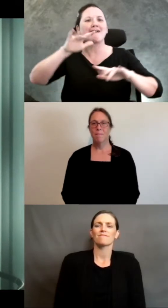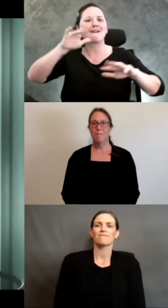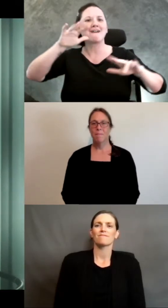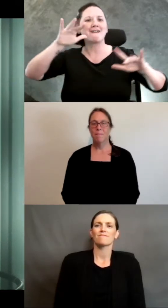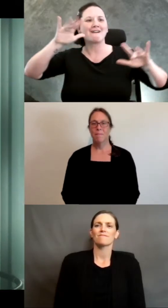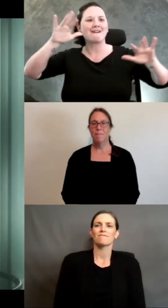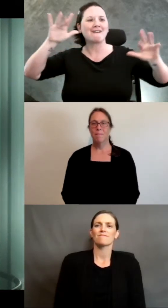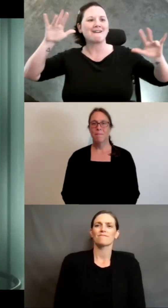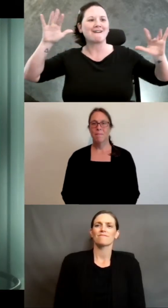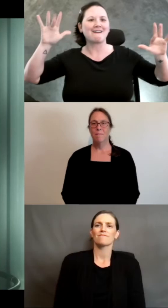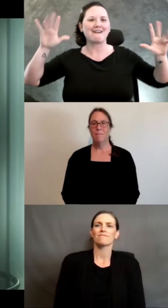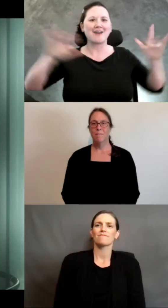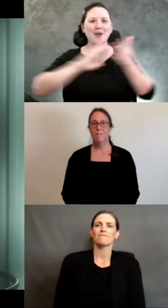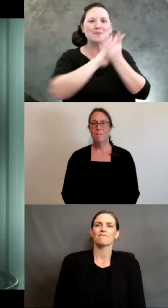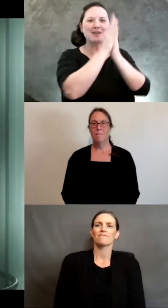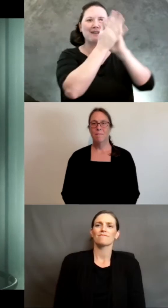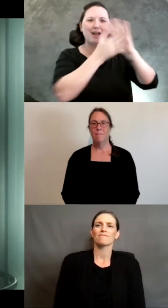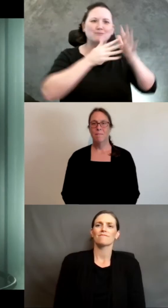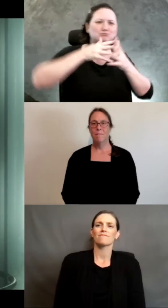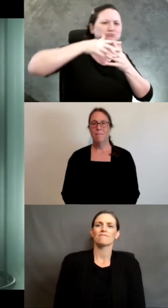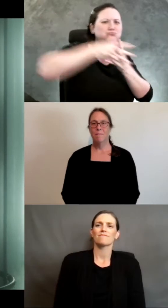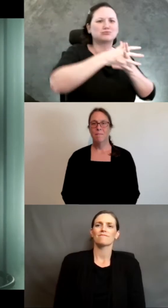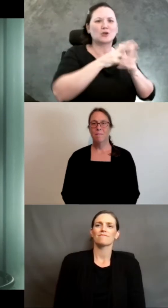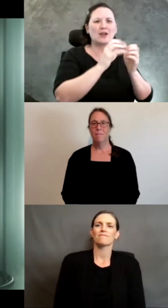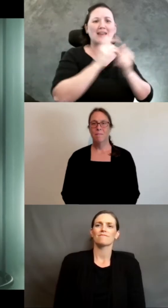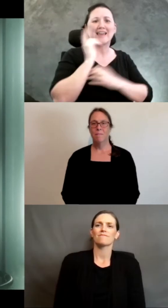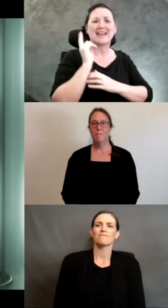of history.